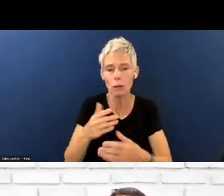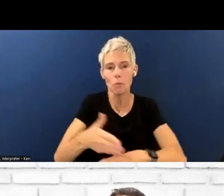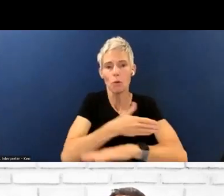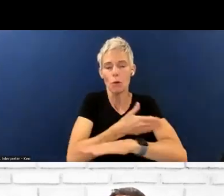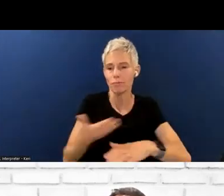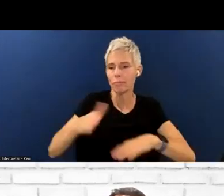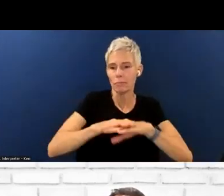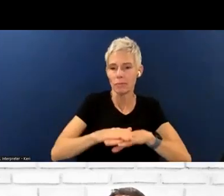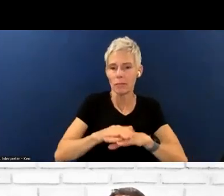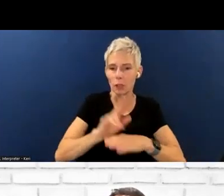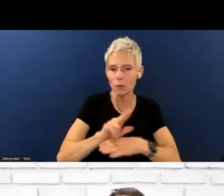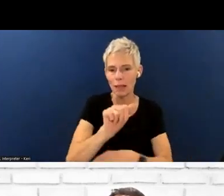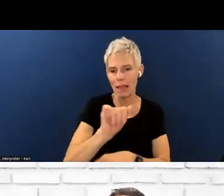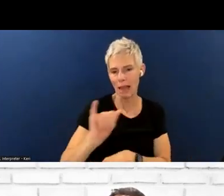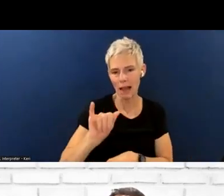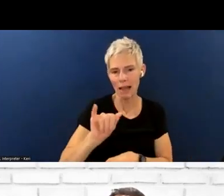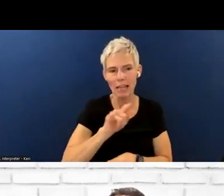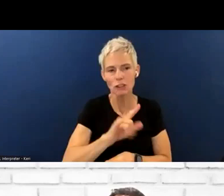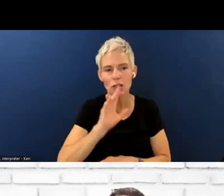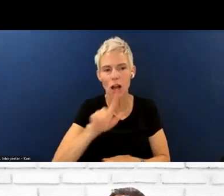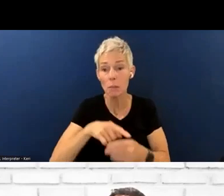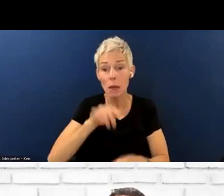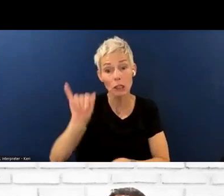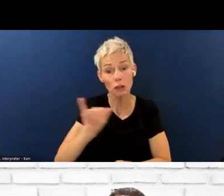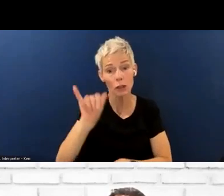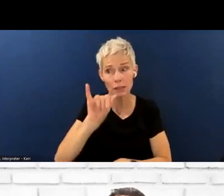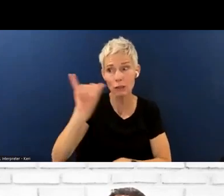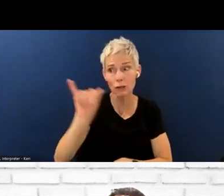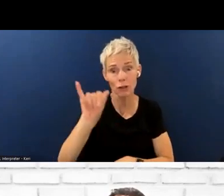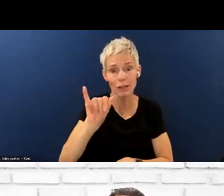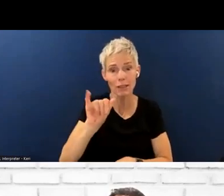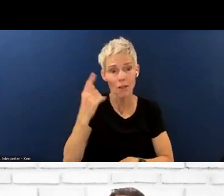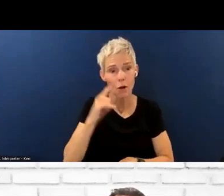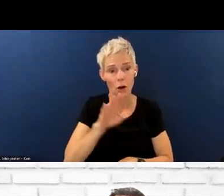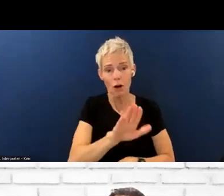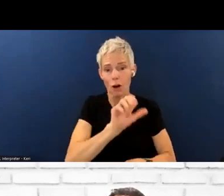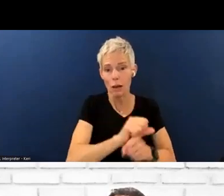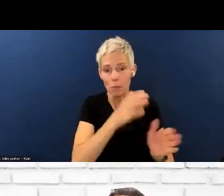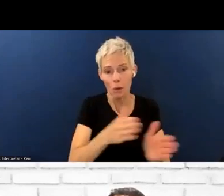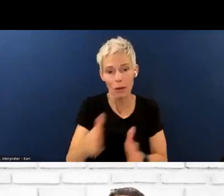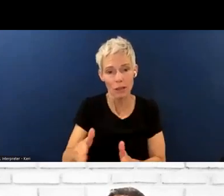about insurance and how she's managed to get insurance on board, which is definitely worth